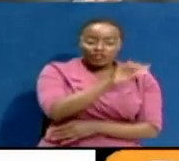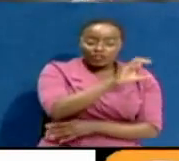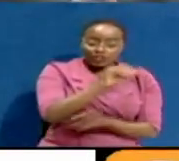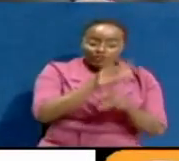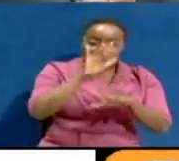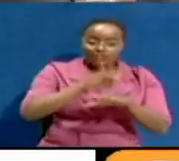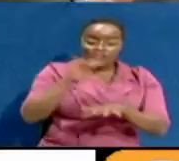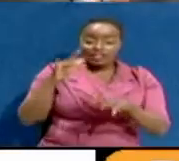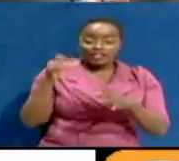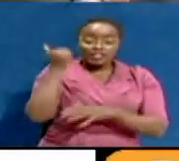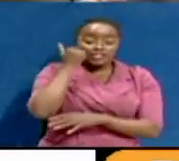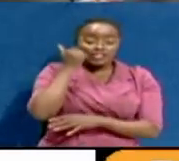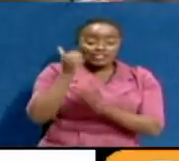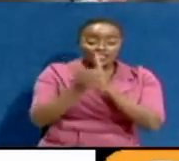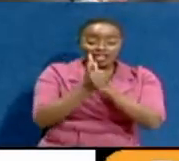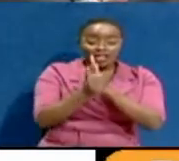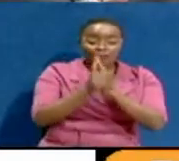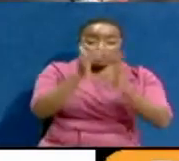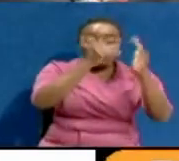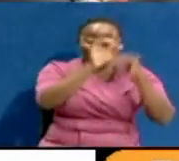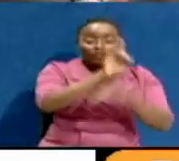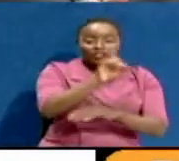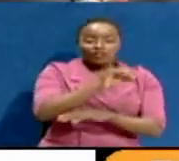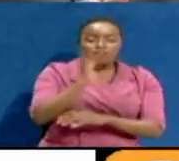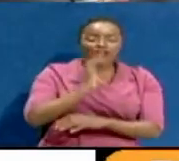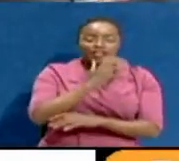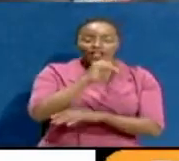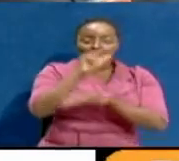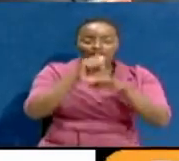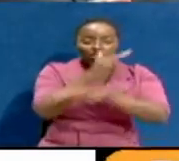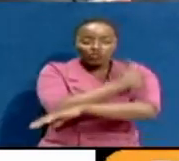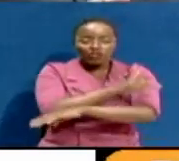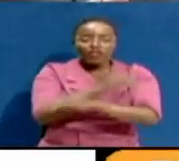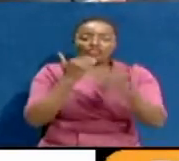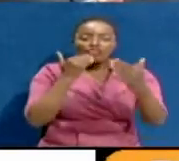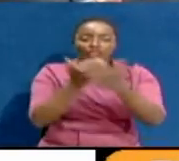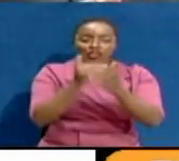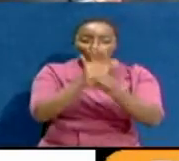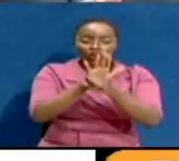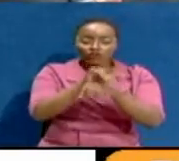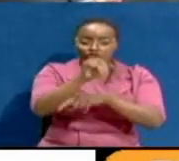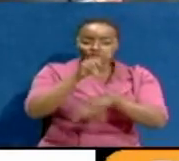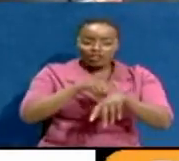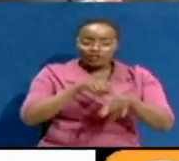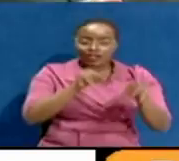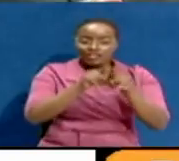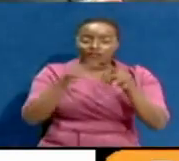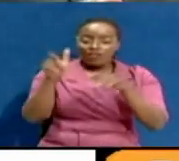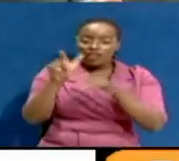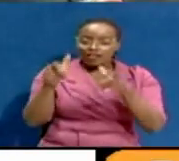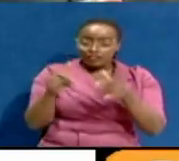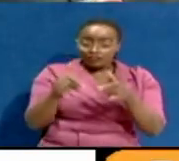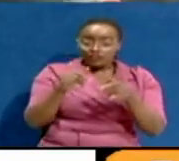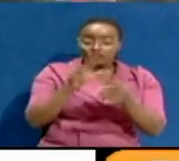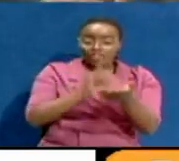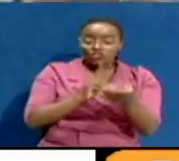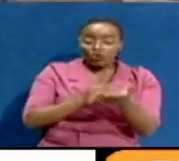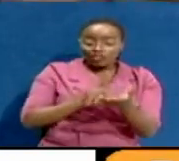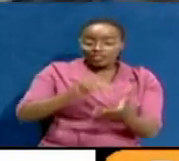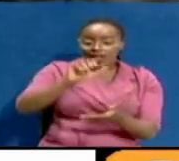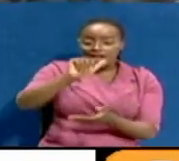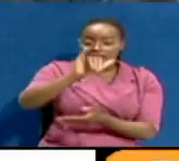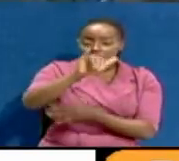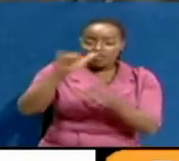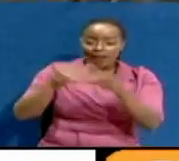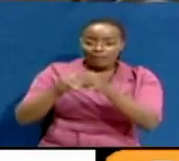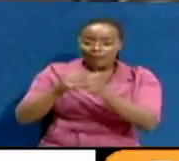infectious disease specialist, University of Nairobi, Kenyatta National Hospital, thank you so much for your time. And here in studio, Dr. Richard Aya, a member